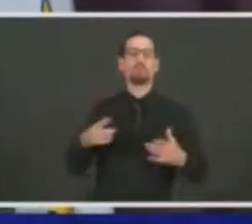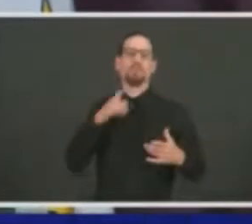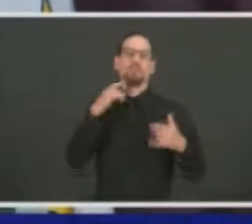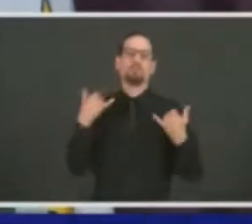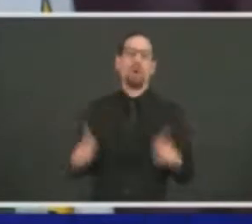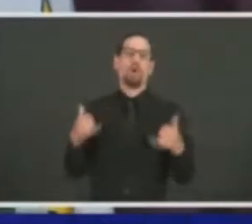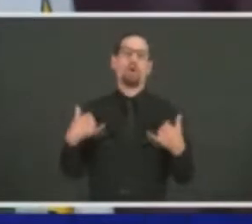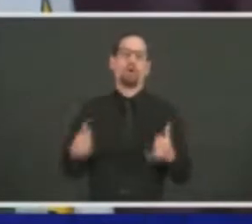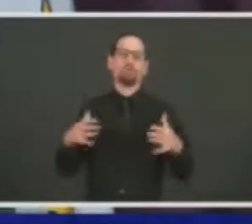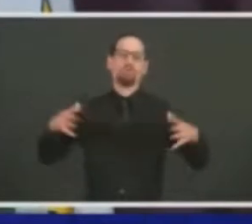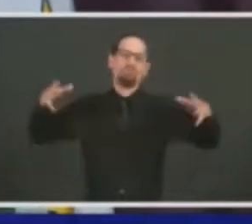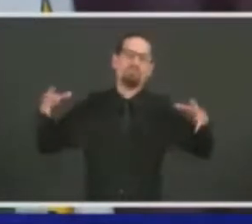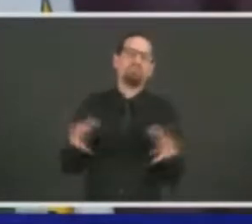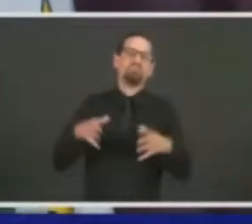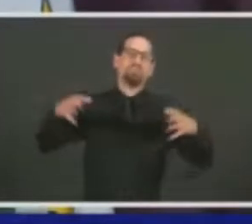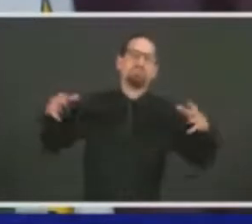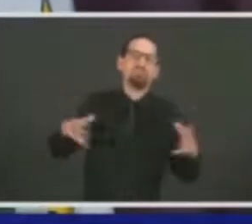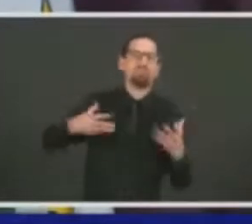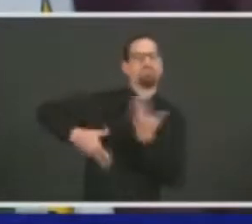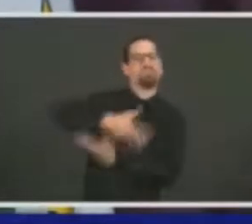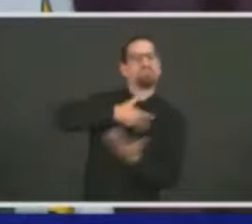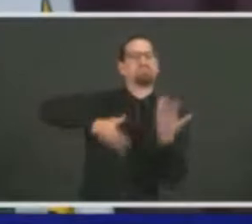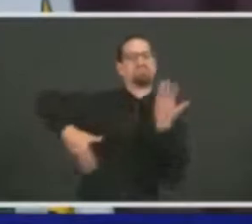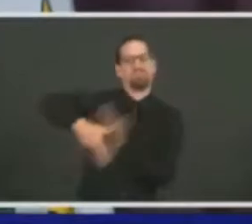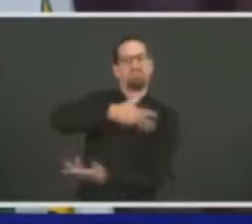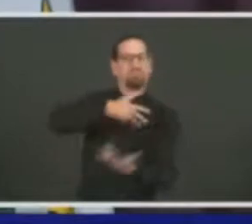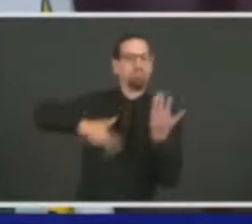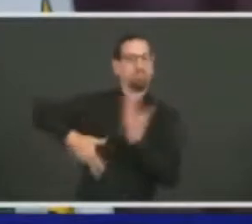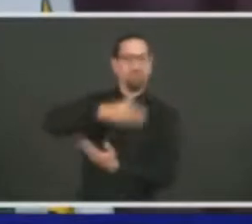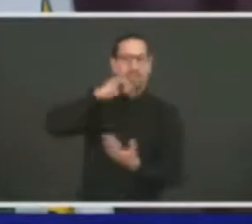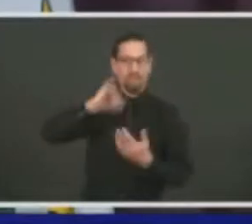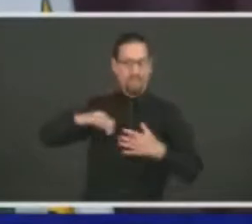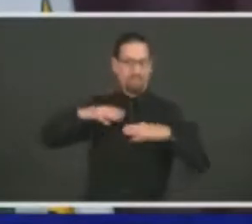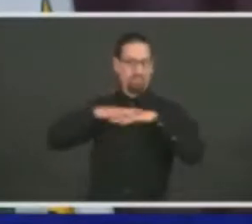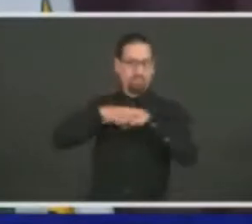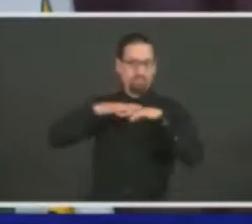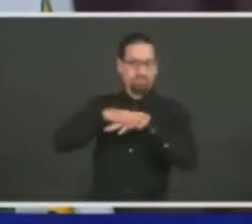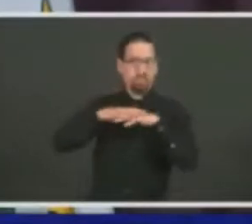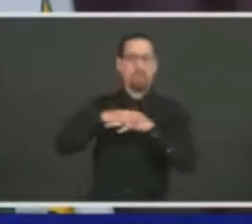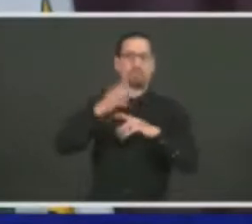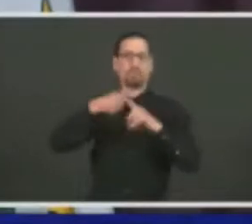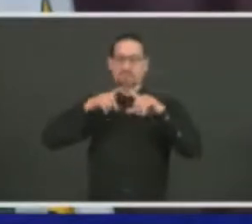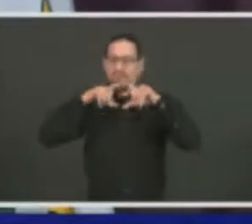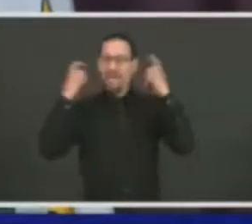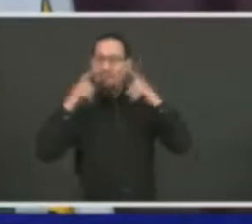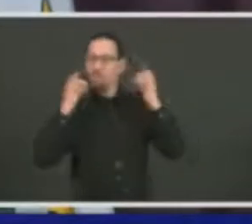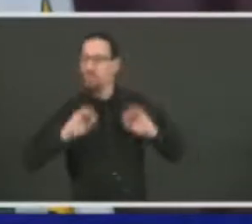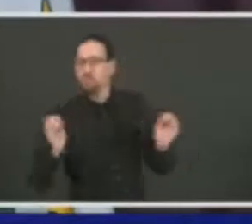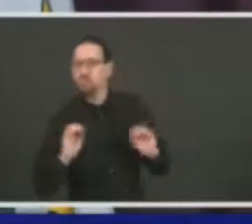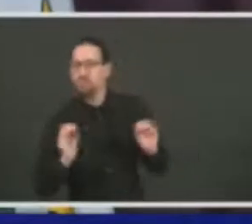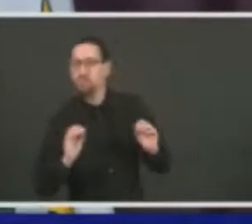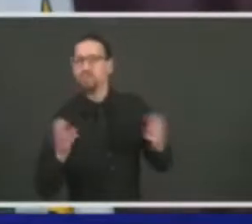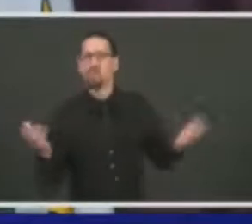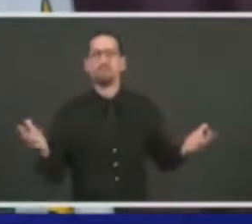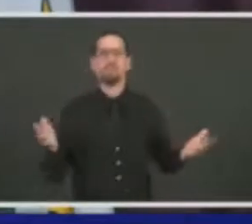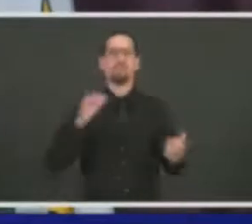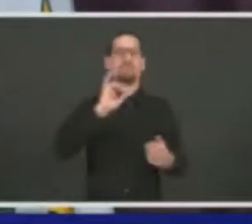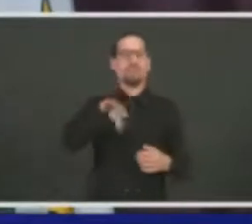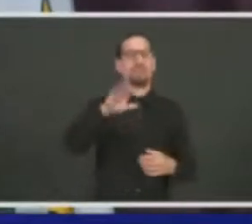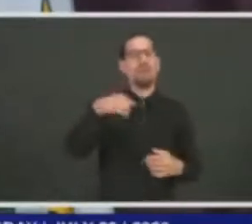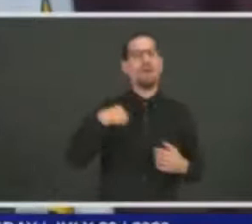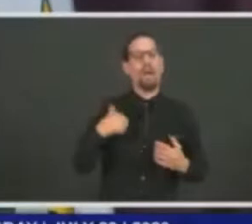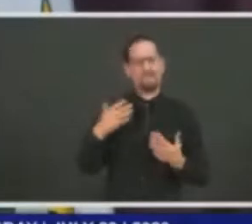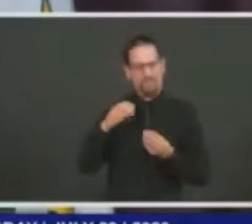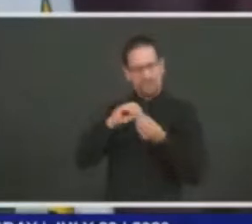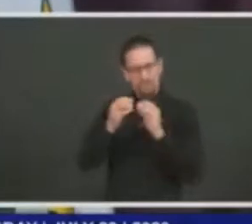too large and folks aren't wearing their masks. We have cases traced